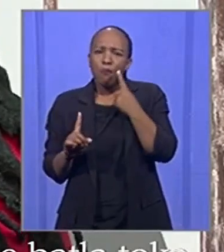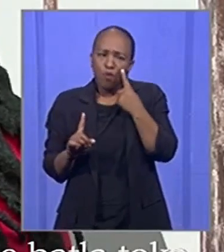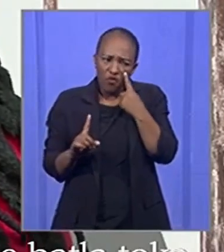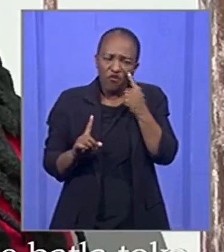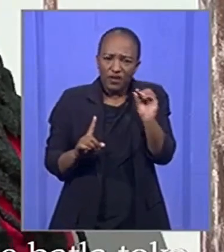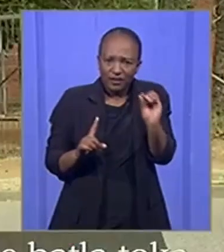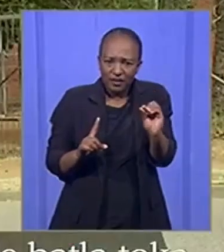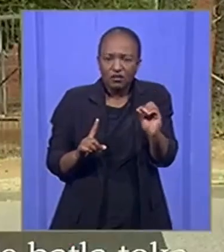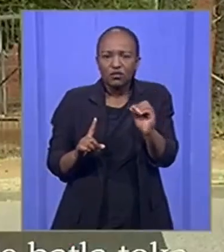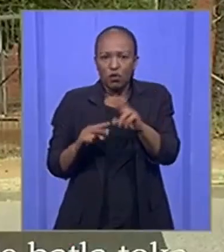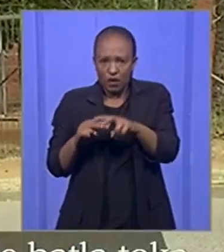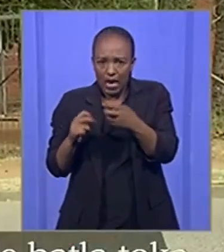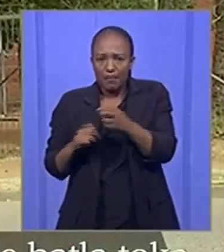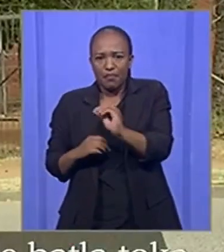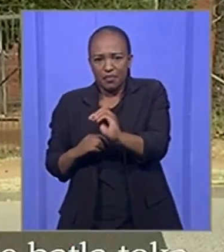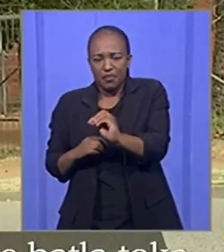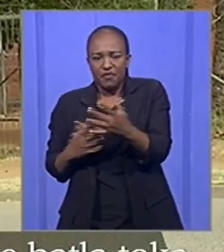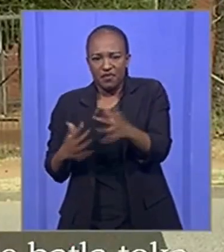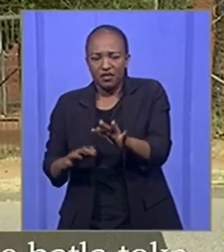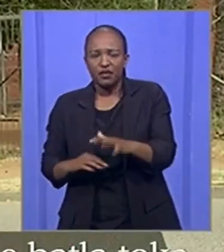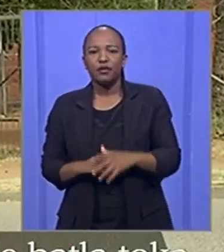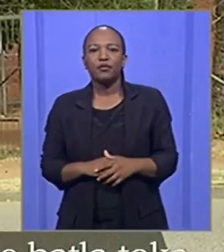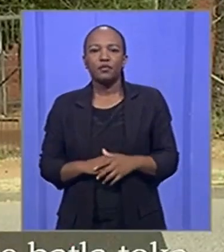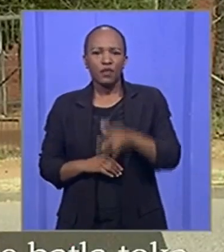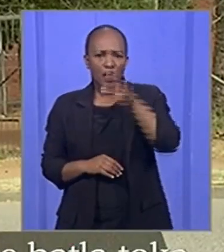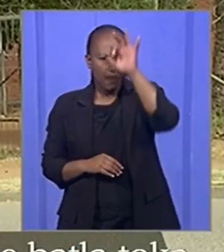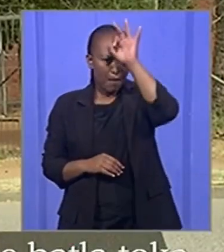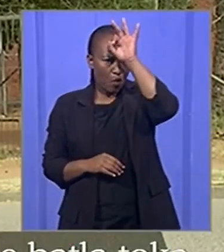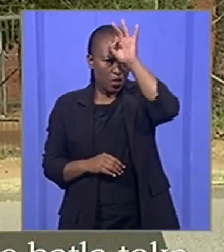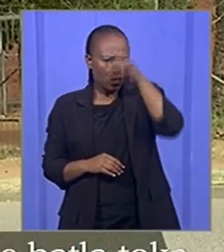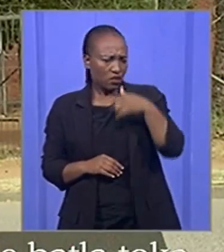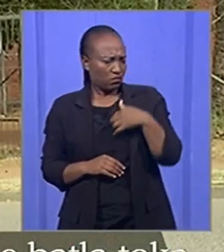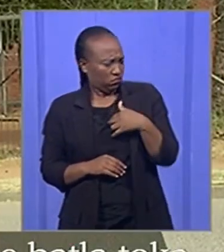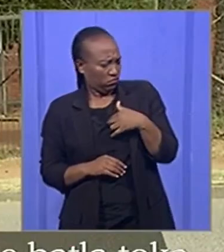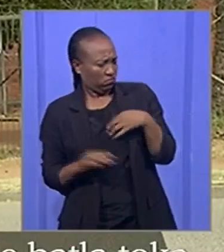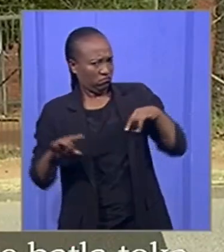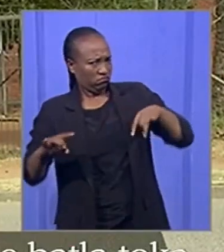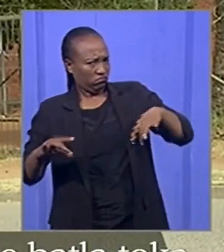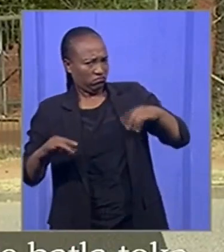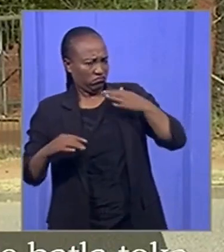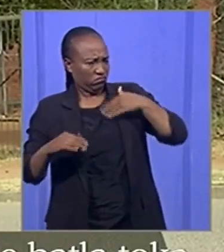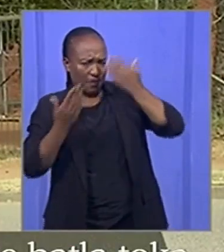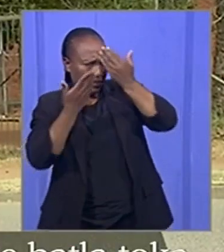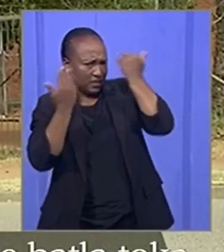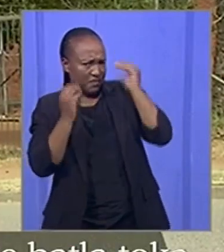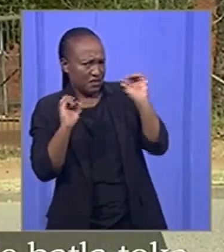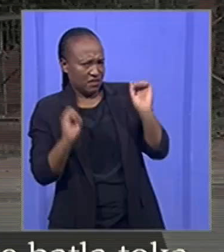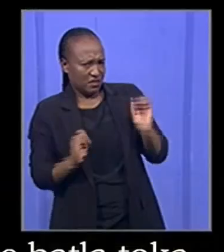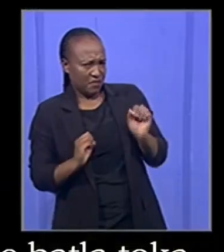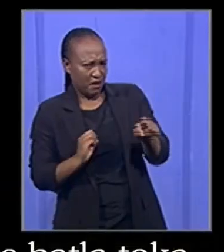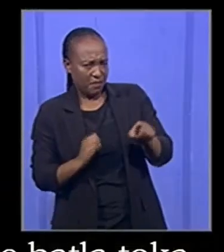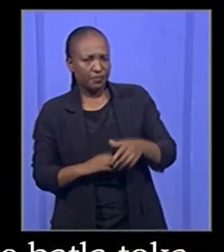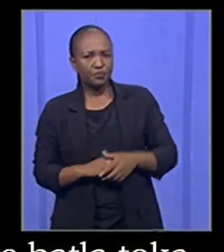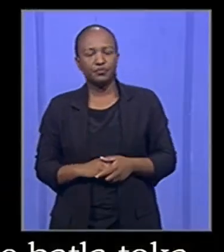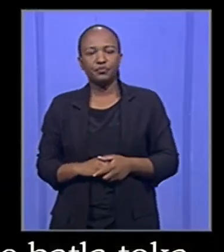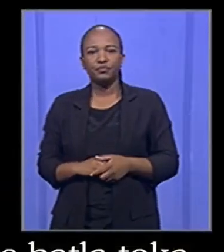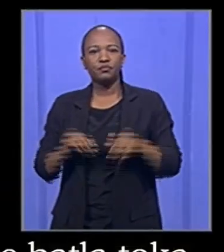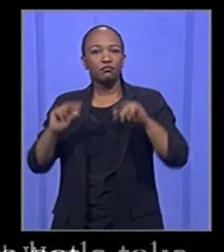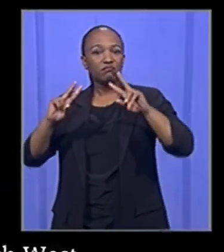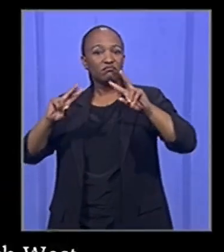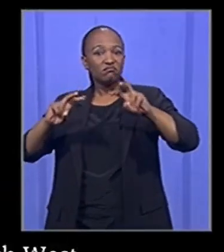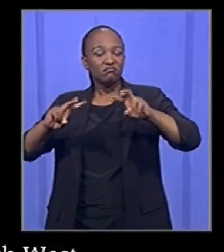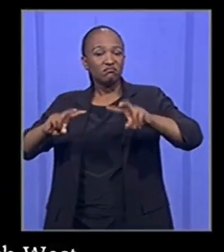rapile. Mapodisi mo Northwest ba re ga ba itse sepe ka ga seno. Re ka netefatsa gore dipatlisiso mo kgetseng e di